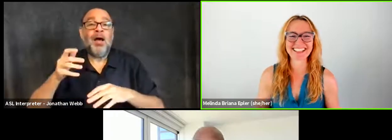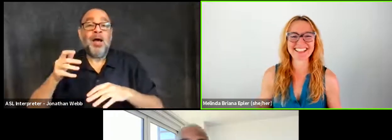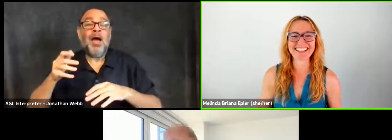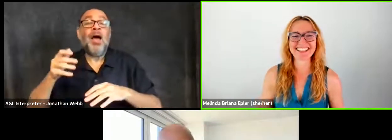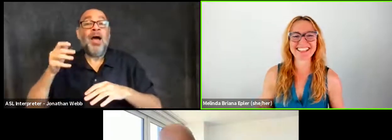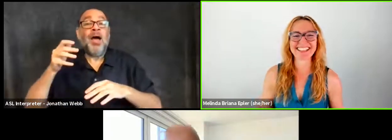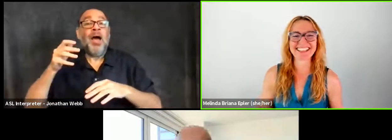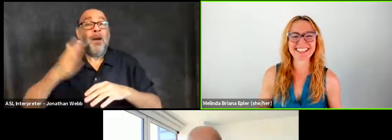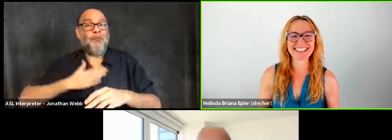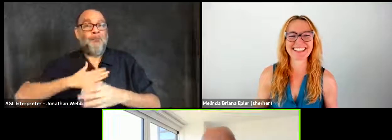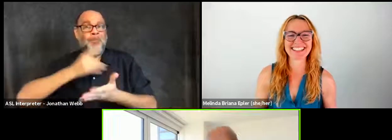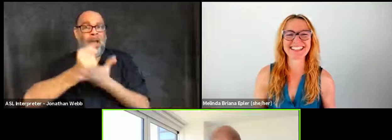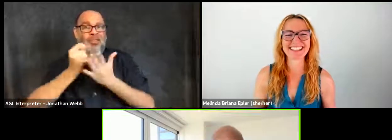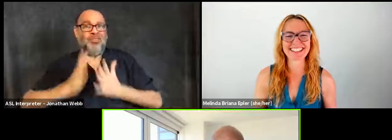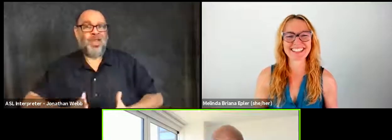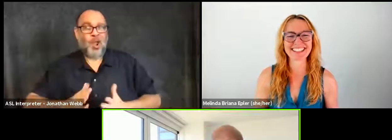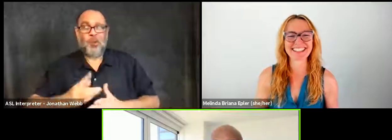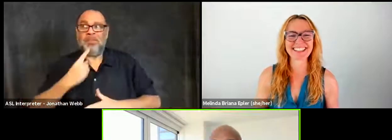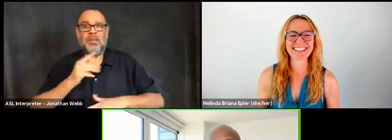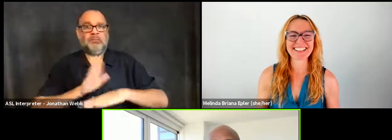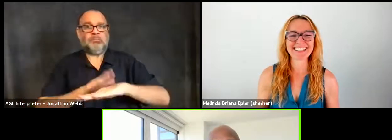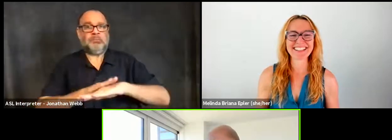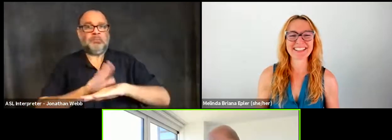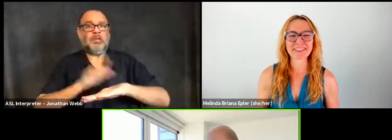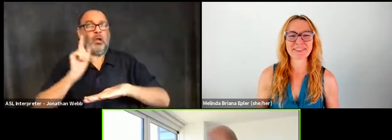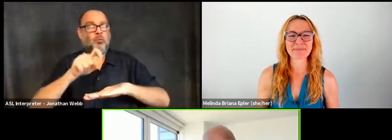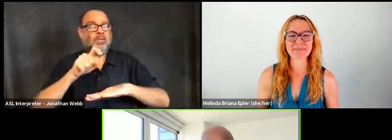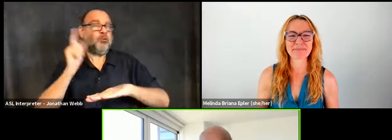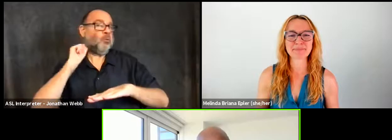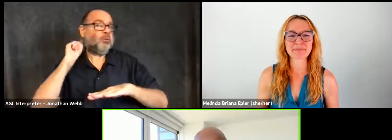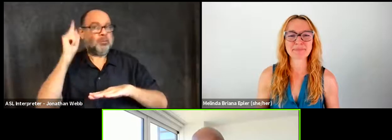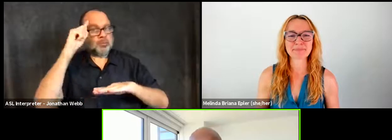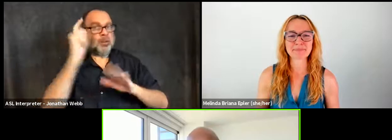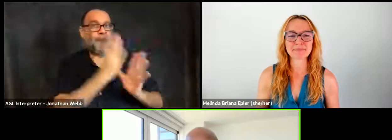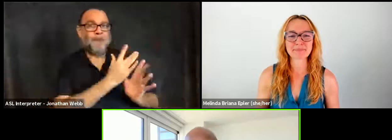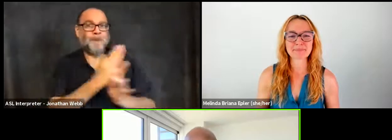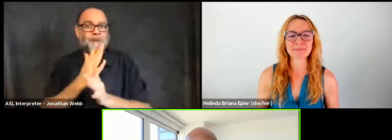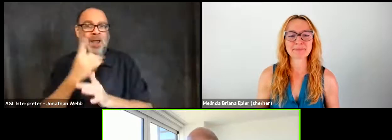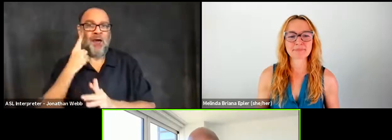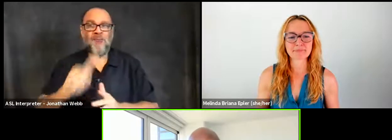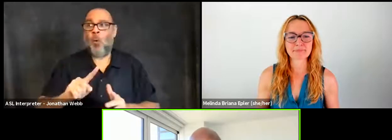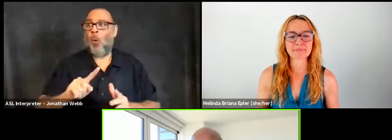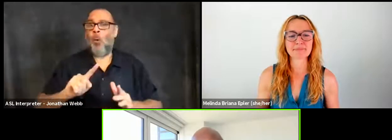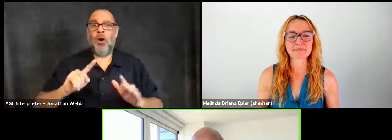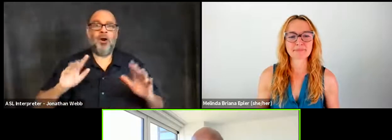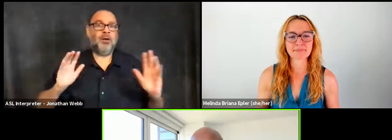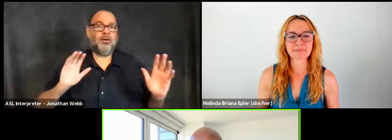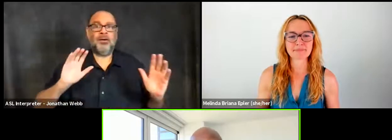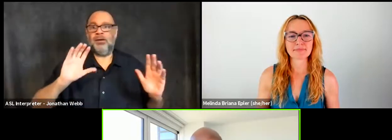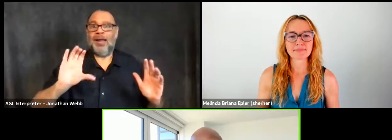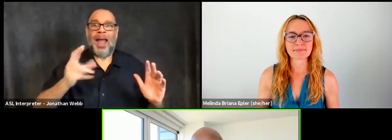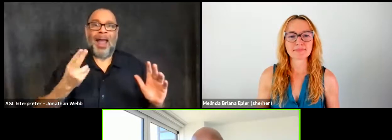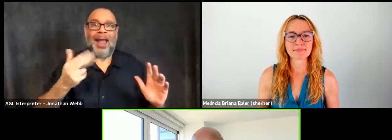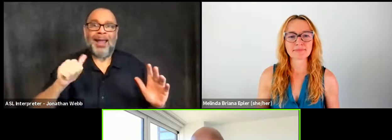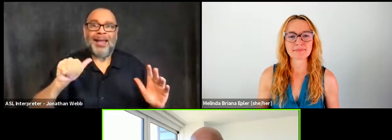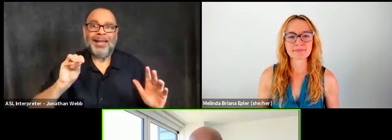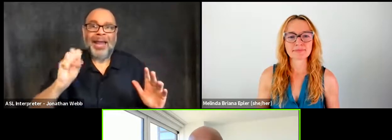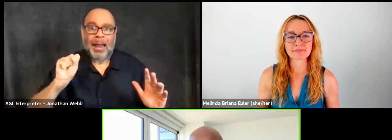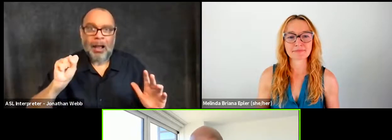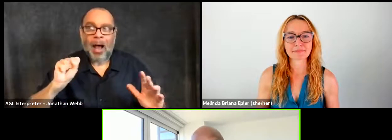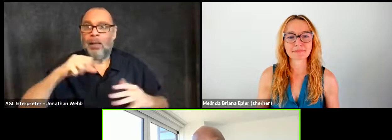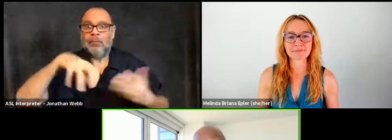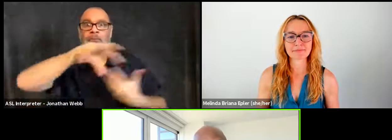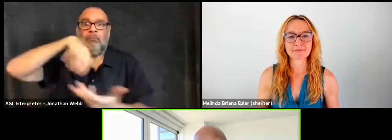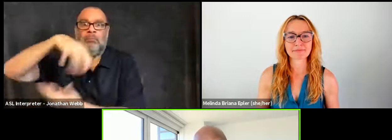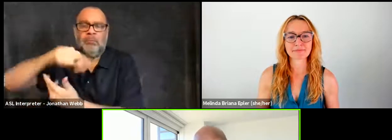mayhem, and mayhem has happened. So leaving next week to go on a solo cross country trip and